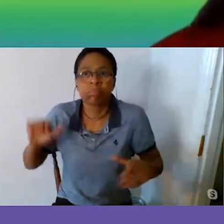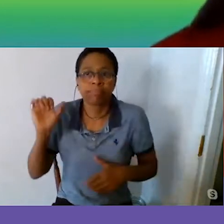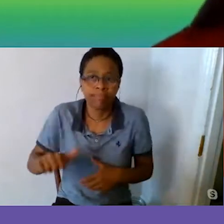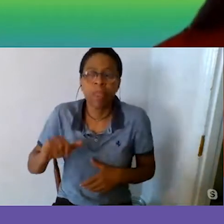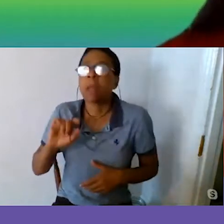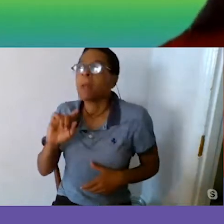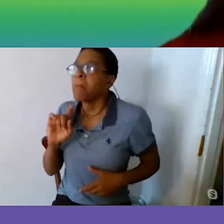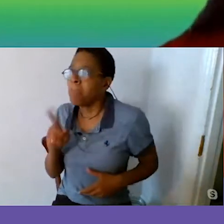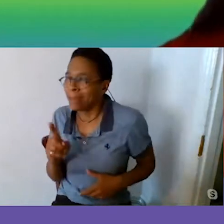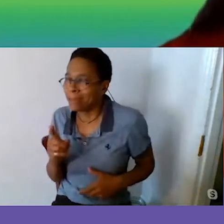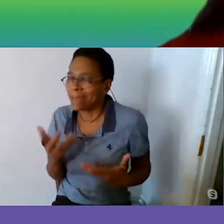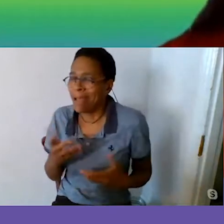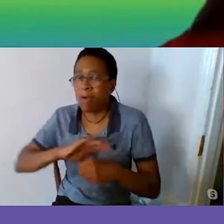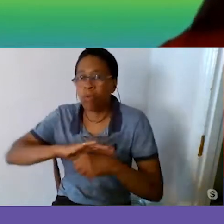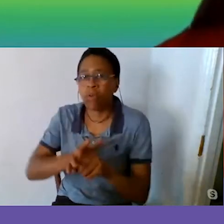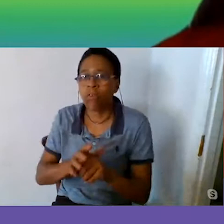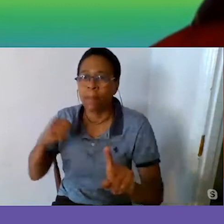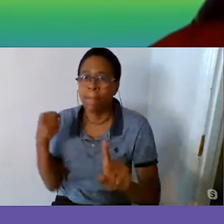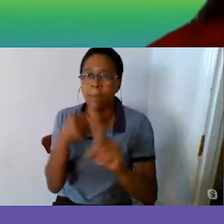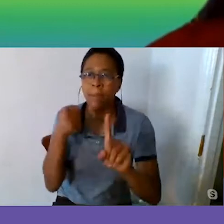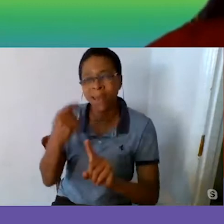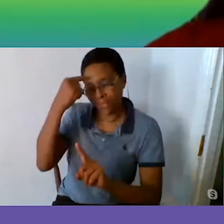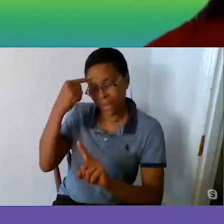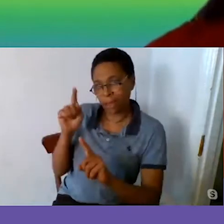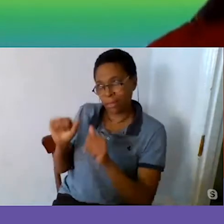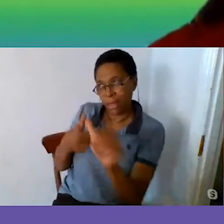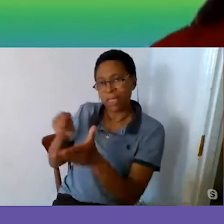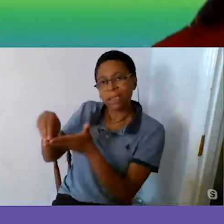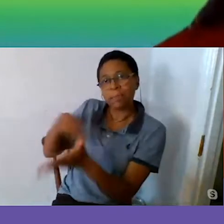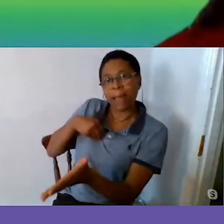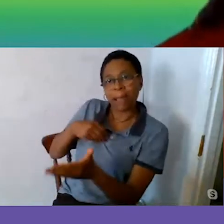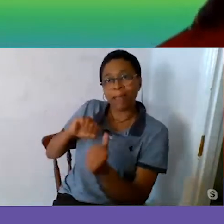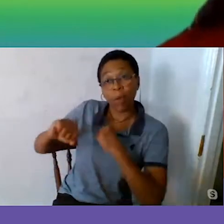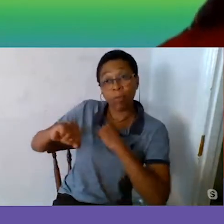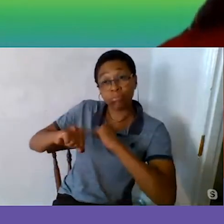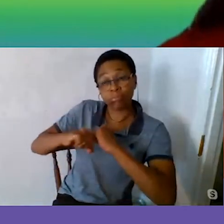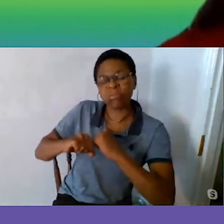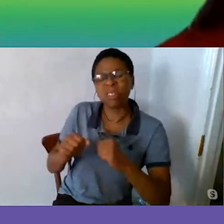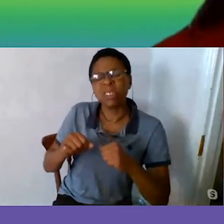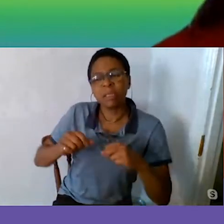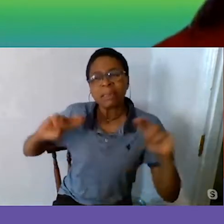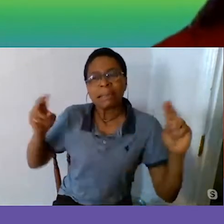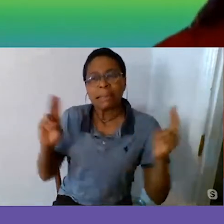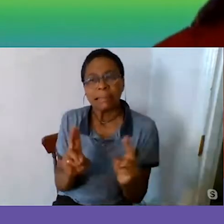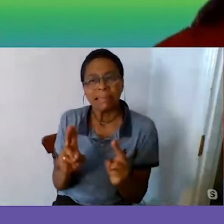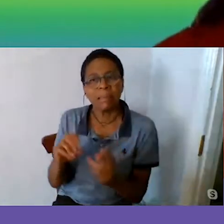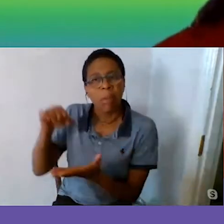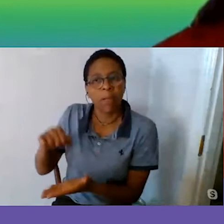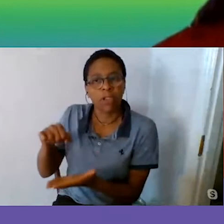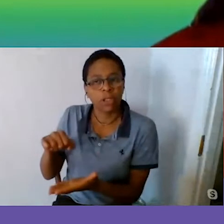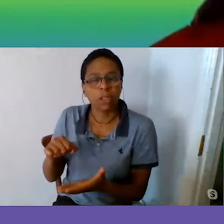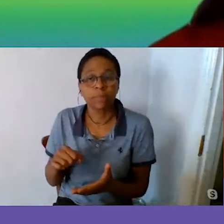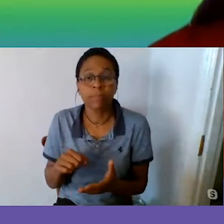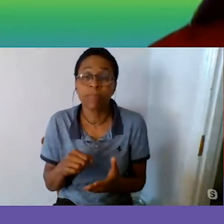companies that were spending on advertising are going to be reducing their budgets. So for me, I'm continuing down the subscription. Subscription video on